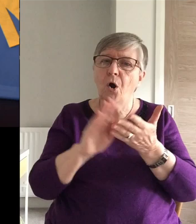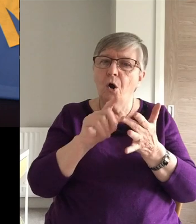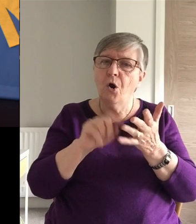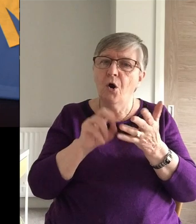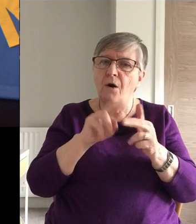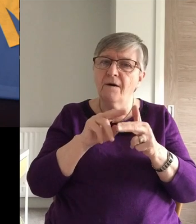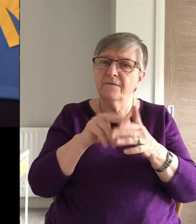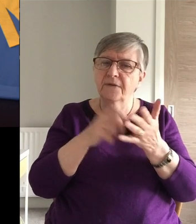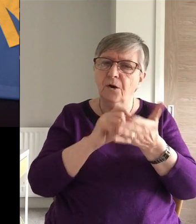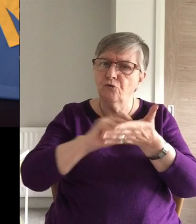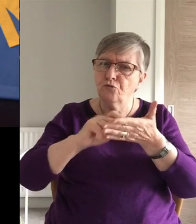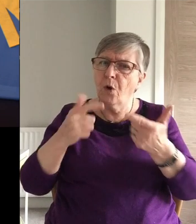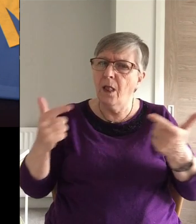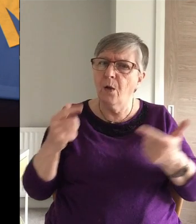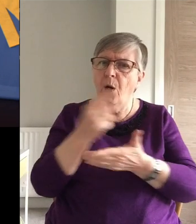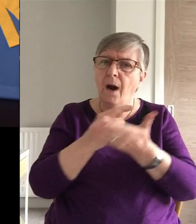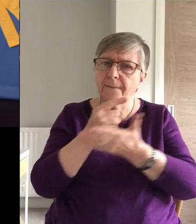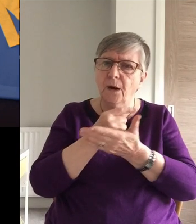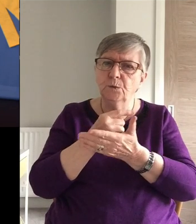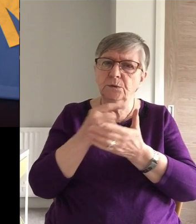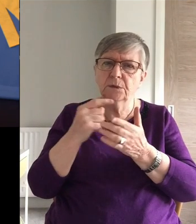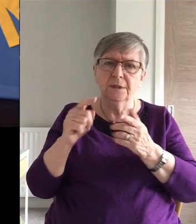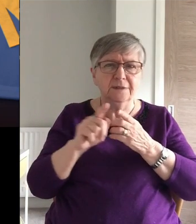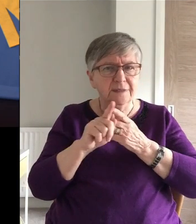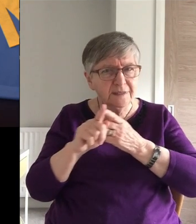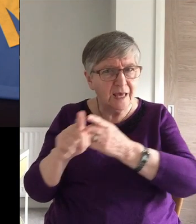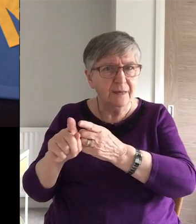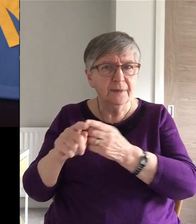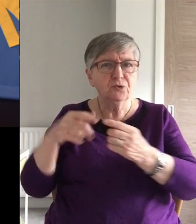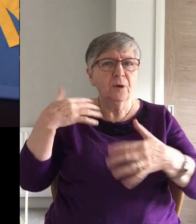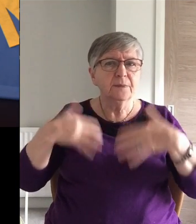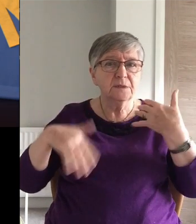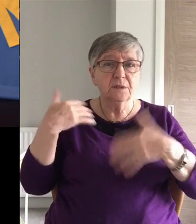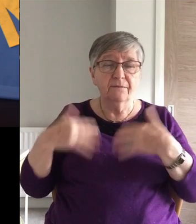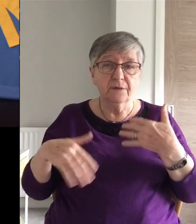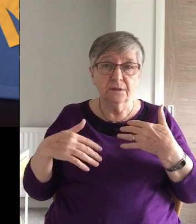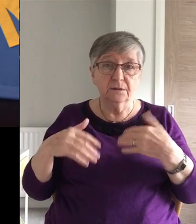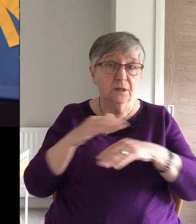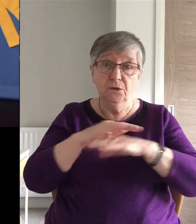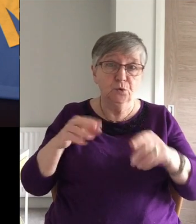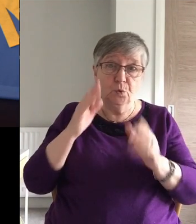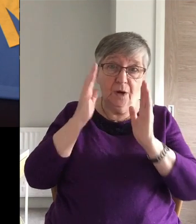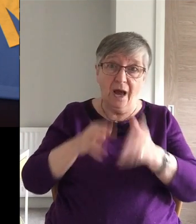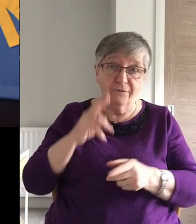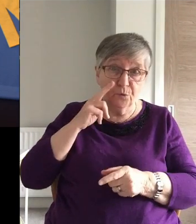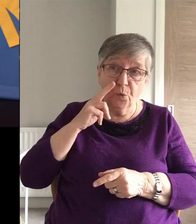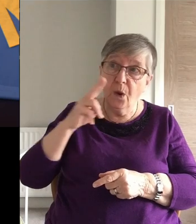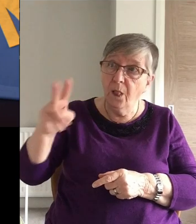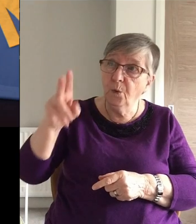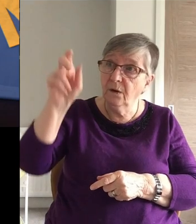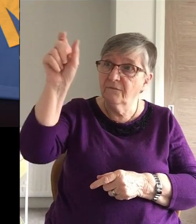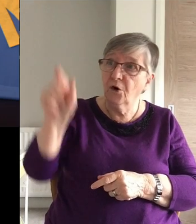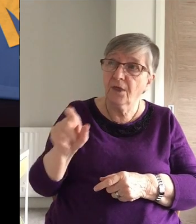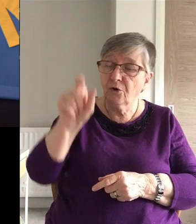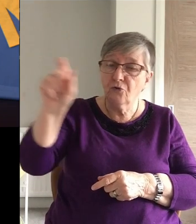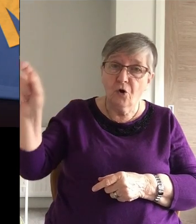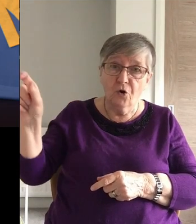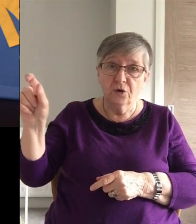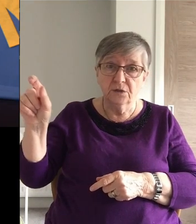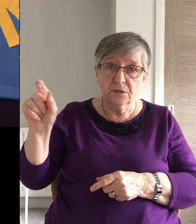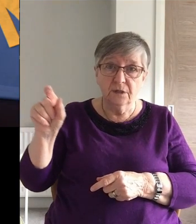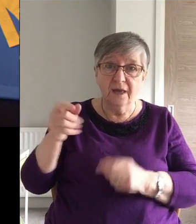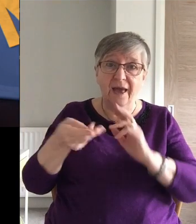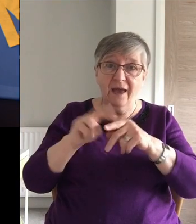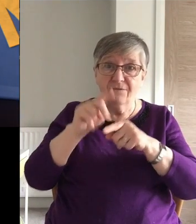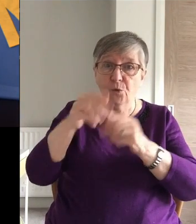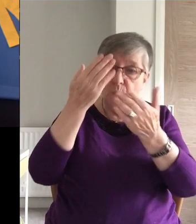about Christian discipleship and suffering, and he said, you know, you don't have to go looking for the cross if you're going to follow Jesus. Just get on